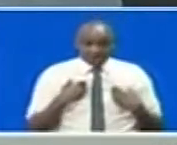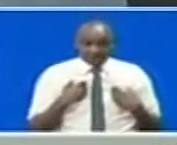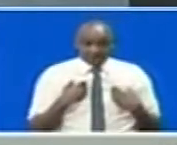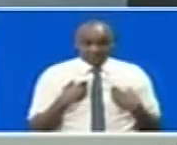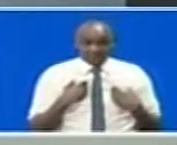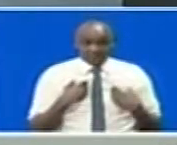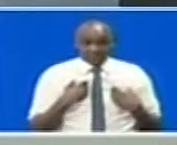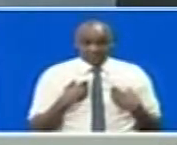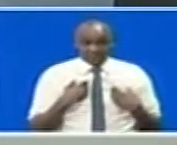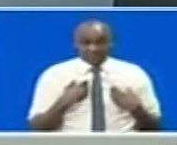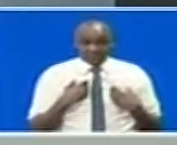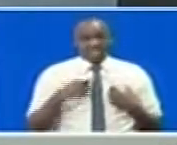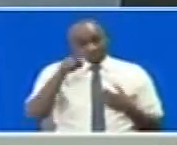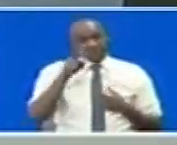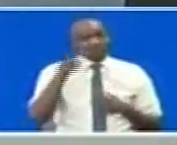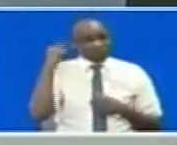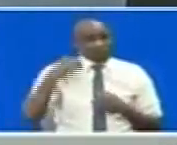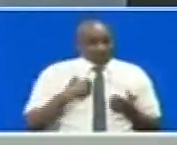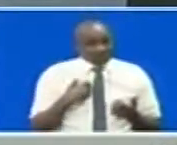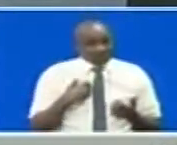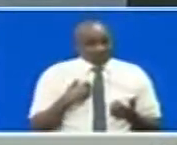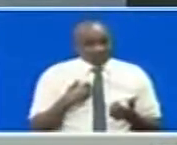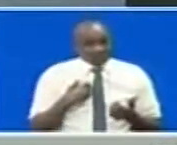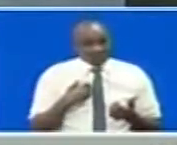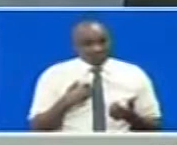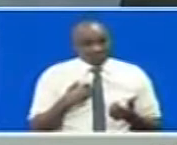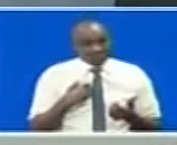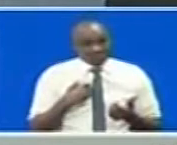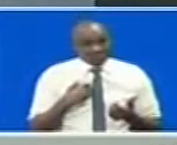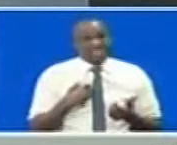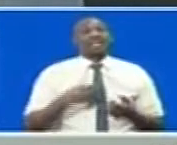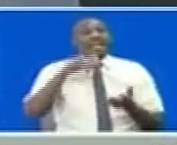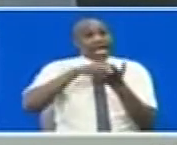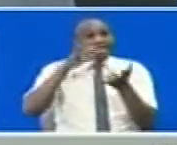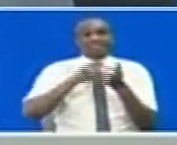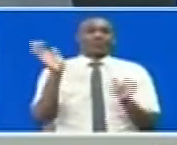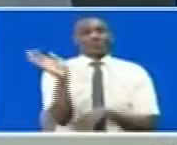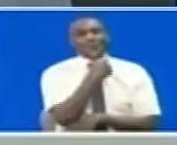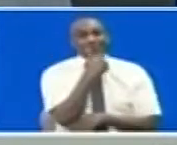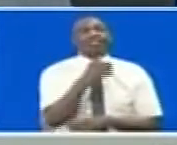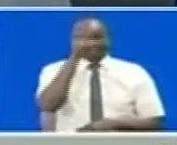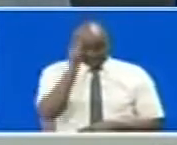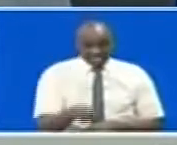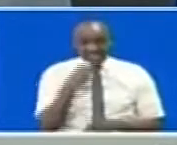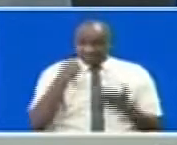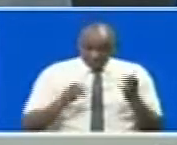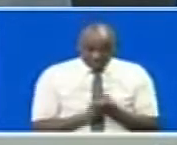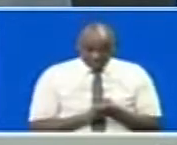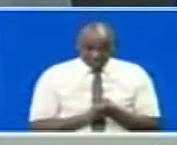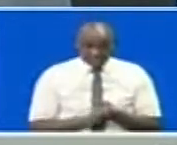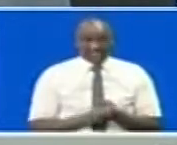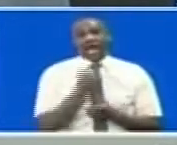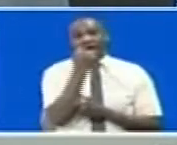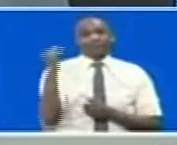our discussion. But Johnson Muthama was acquitted. He was dismissed. The case was dismissed And the judge in that case called it an abuse